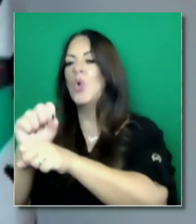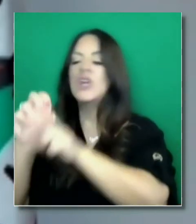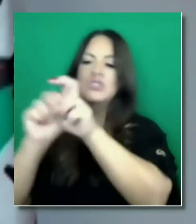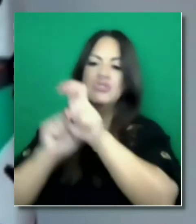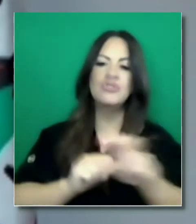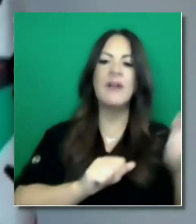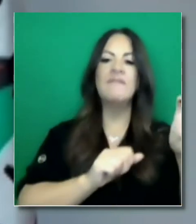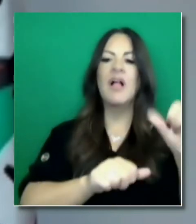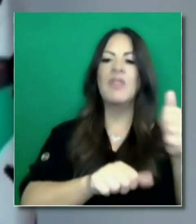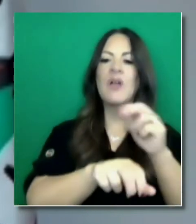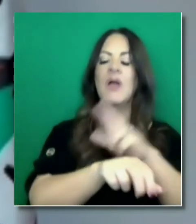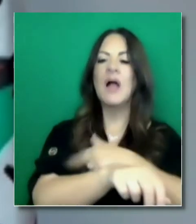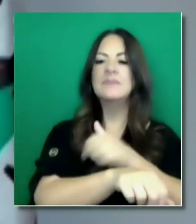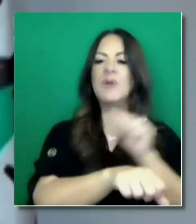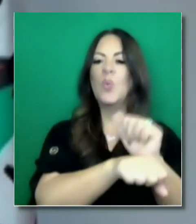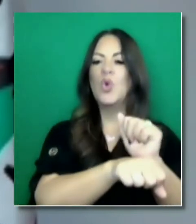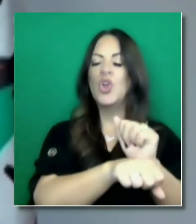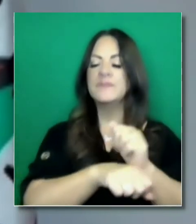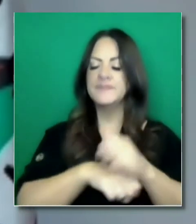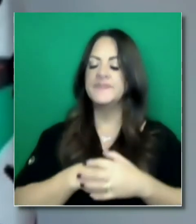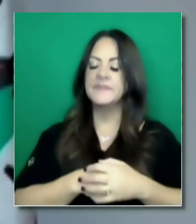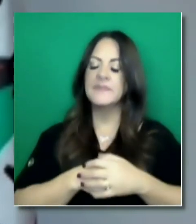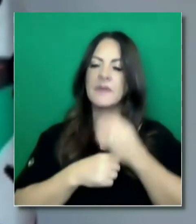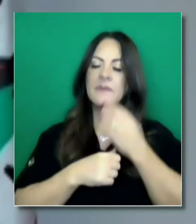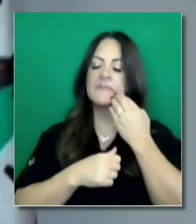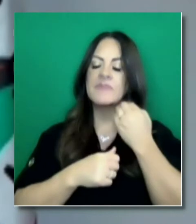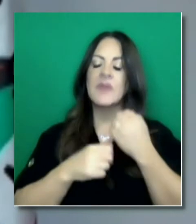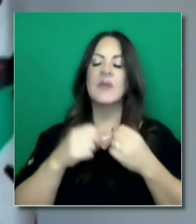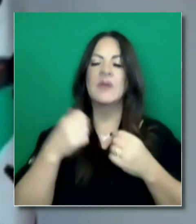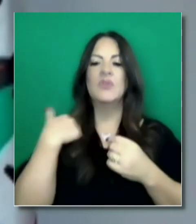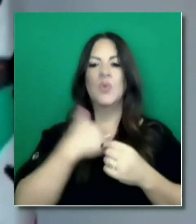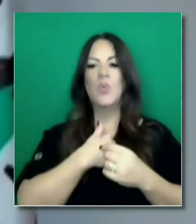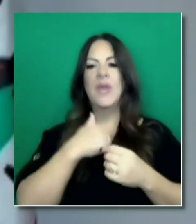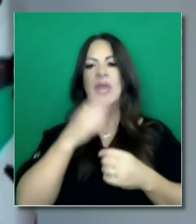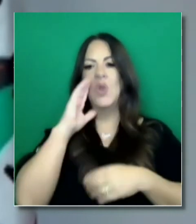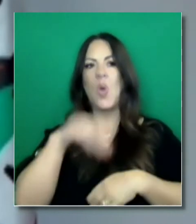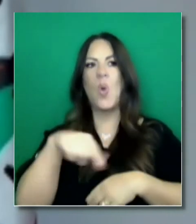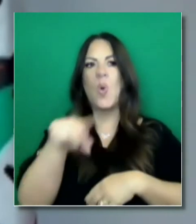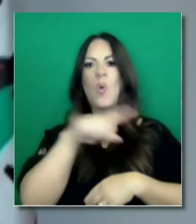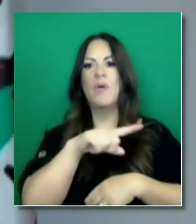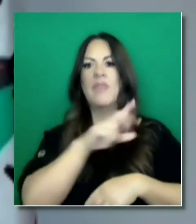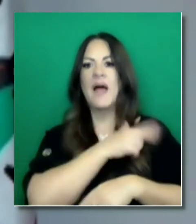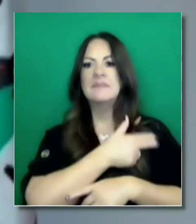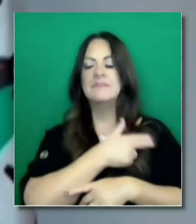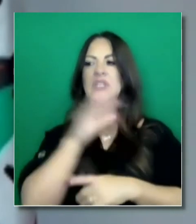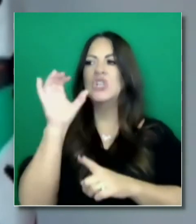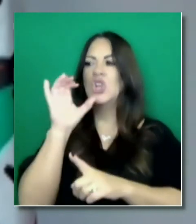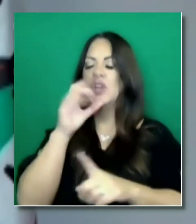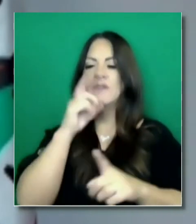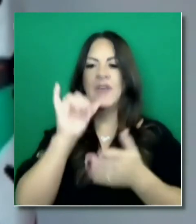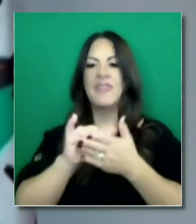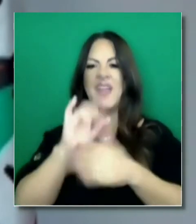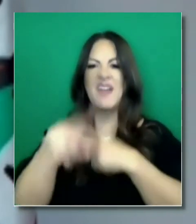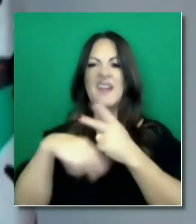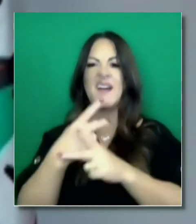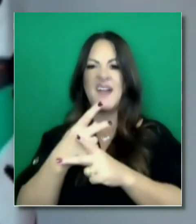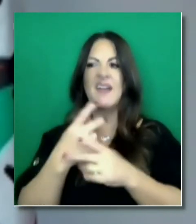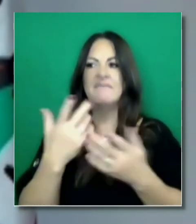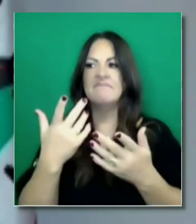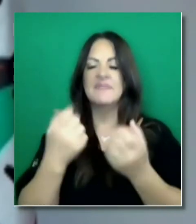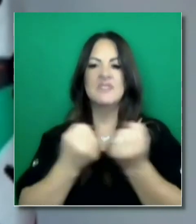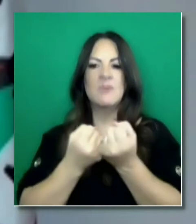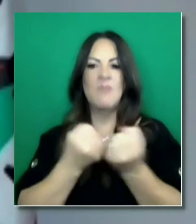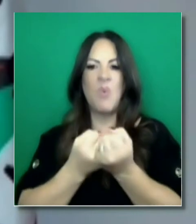And just surveying a number of the hospitals, both big and small, our own state efforts, really looking in that first week